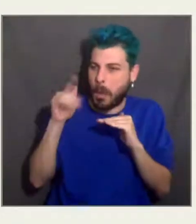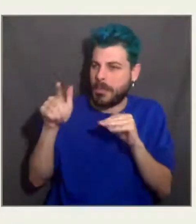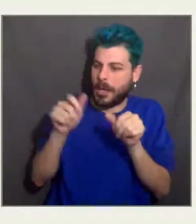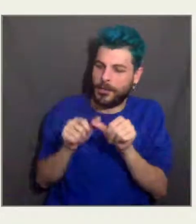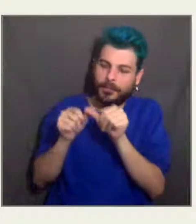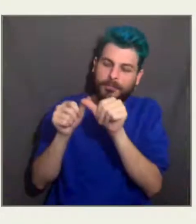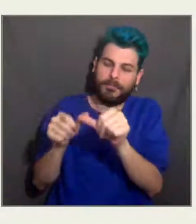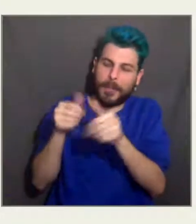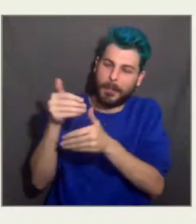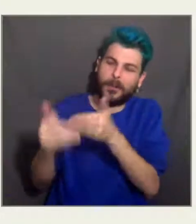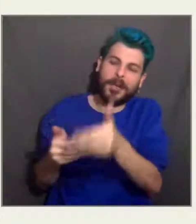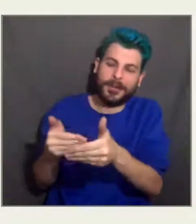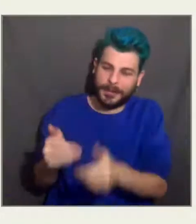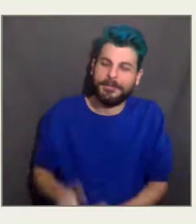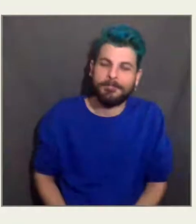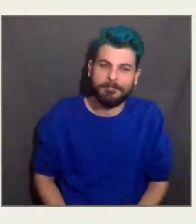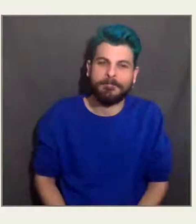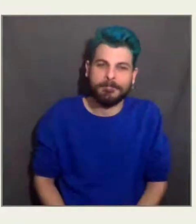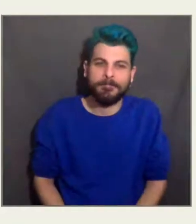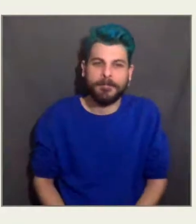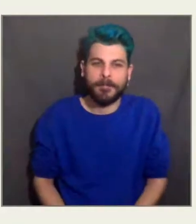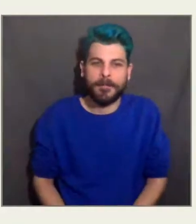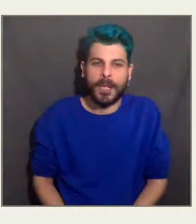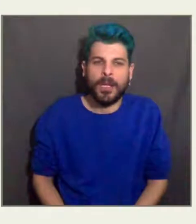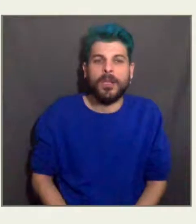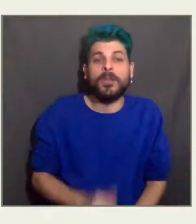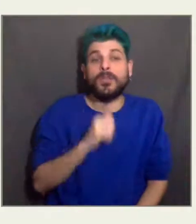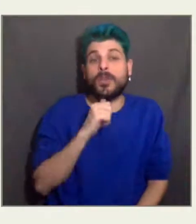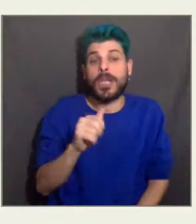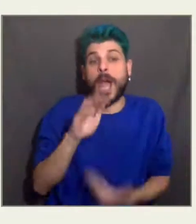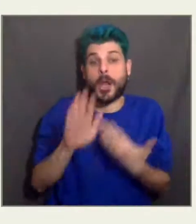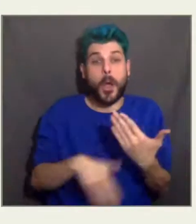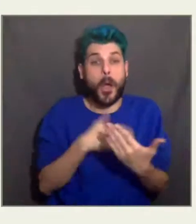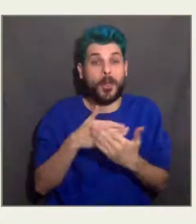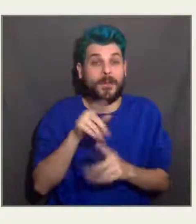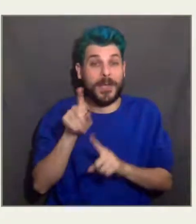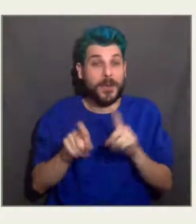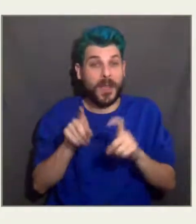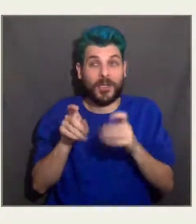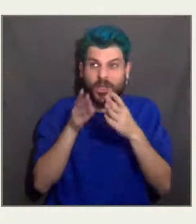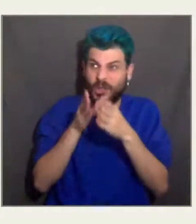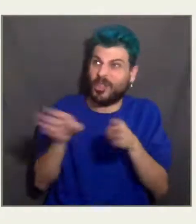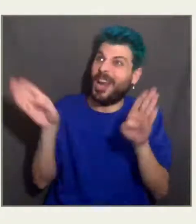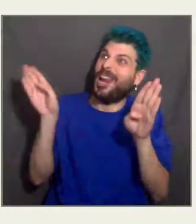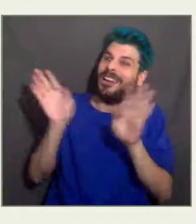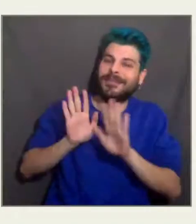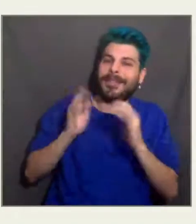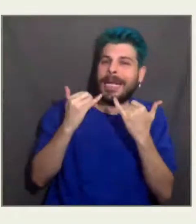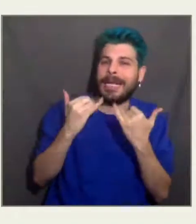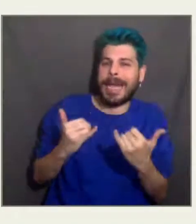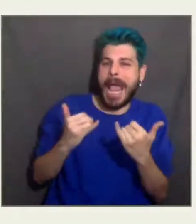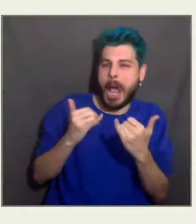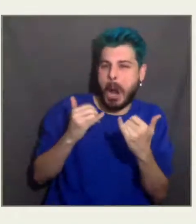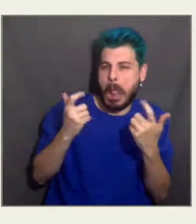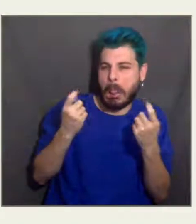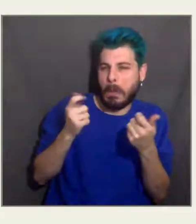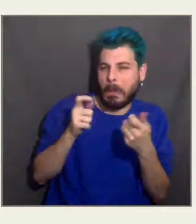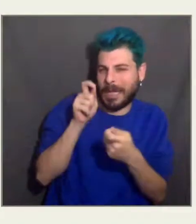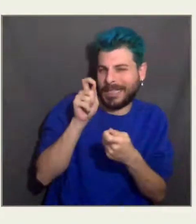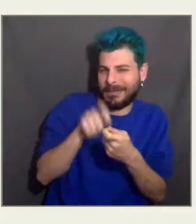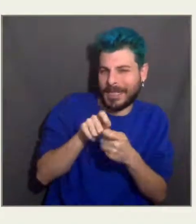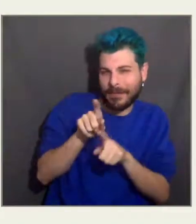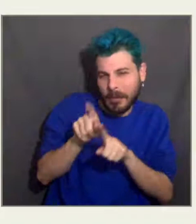progress. Not all of our questions are global. So some of the questions, we're going to test your breadth of knowledge as the